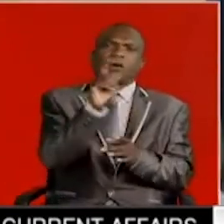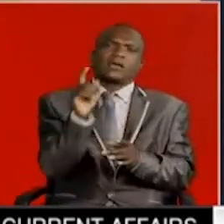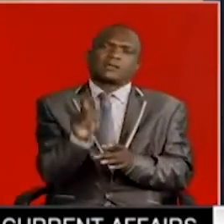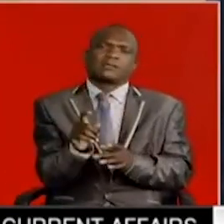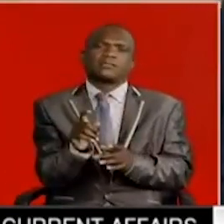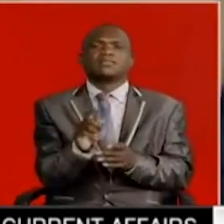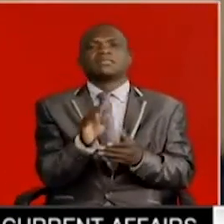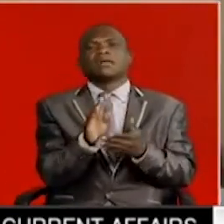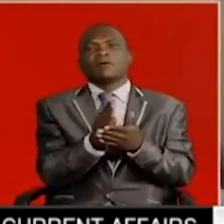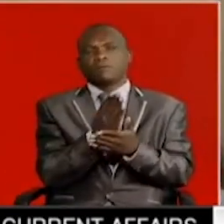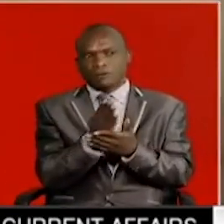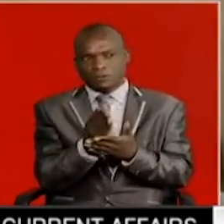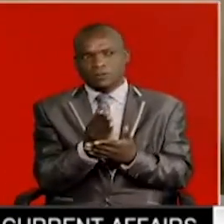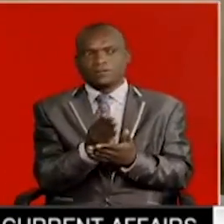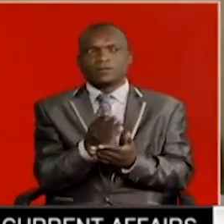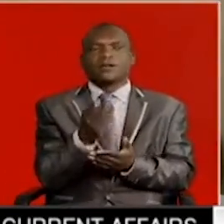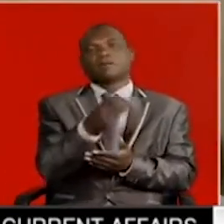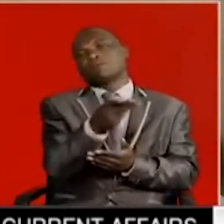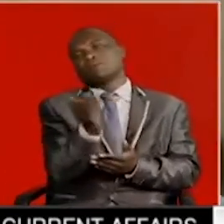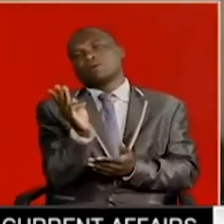Because our people are still learning